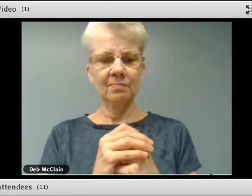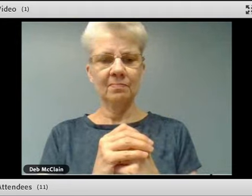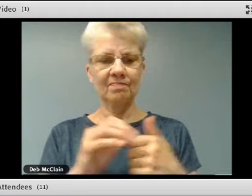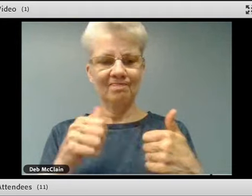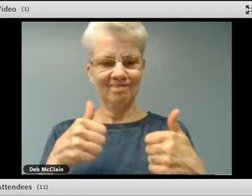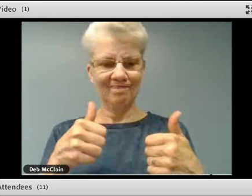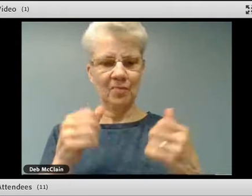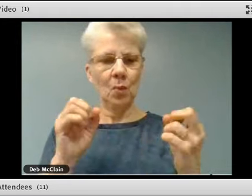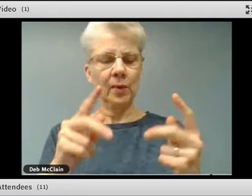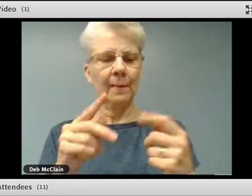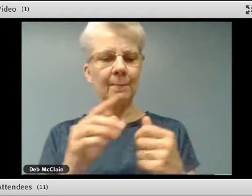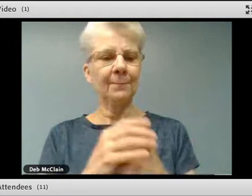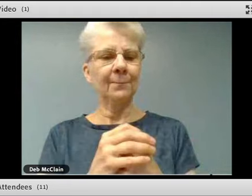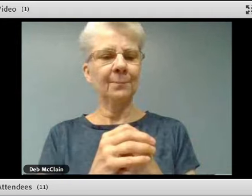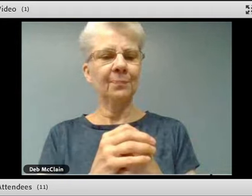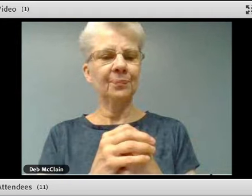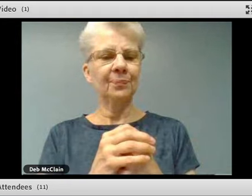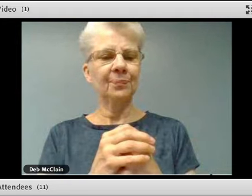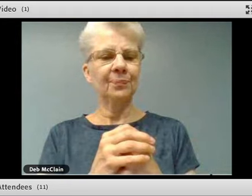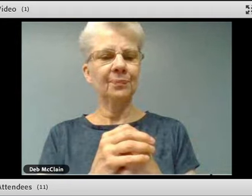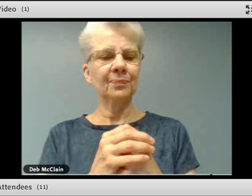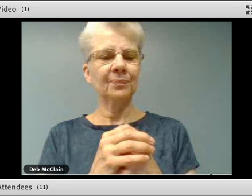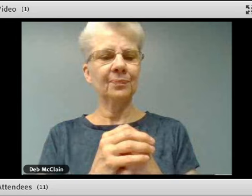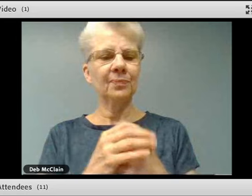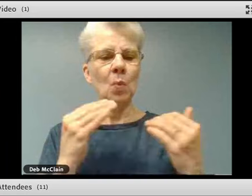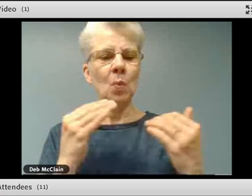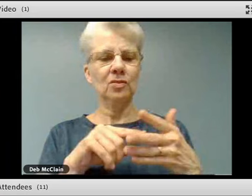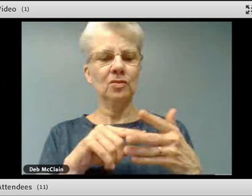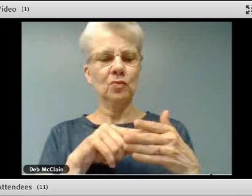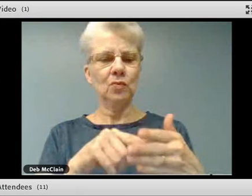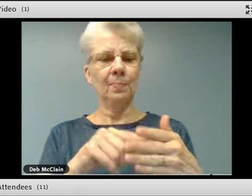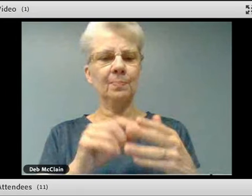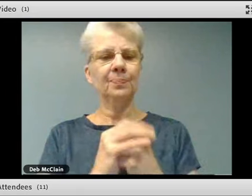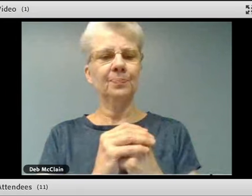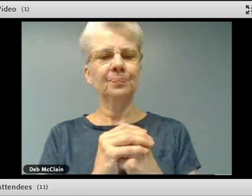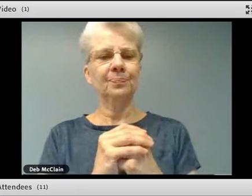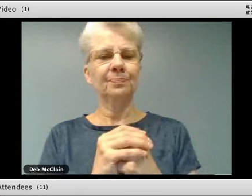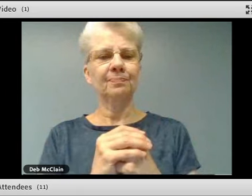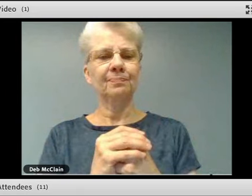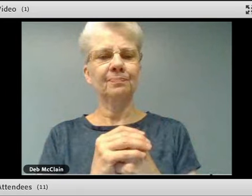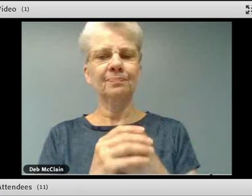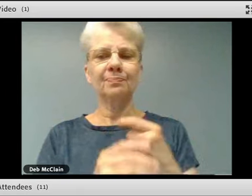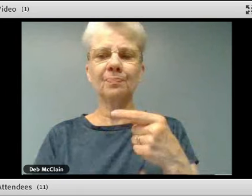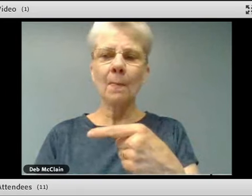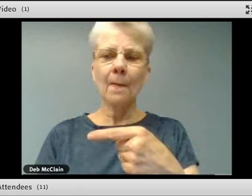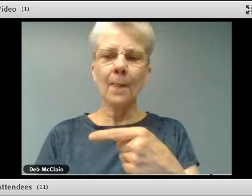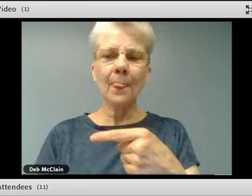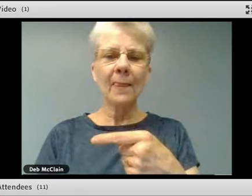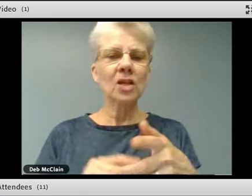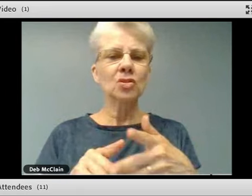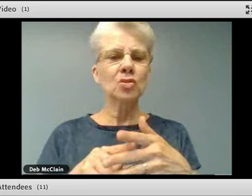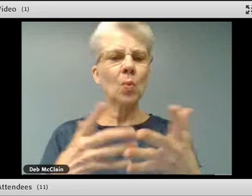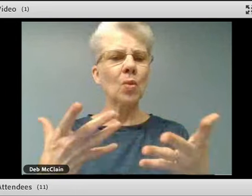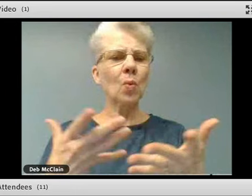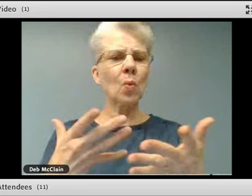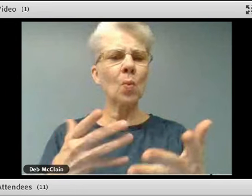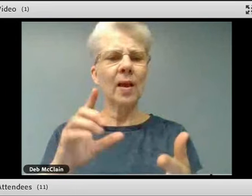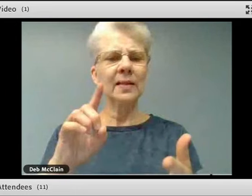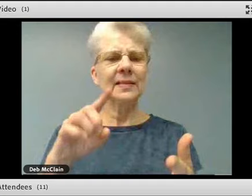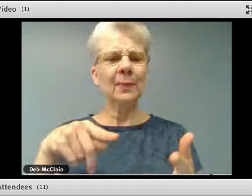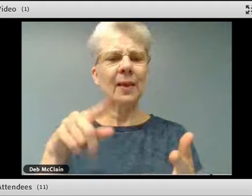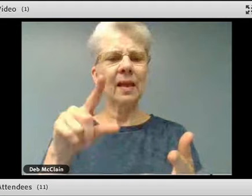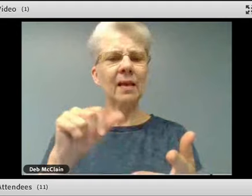Okay, perfect. Okay, so let's go ahead and get started. So first, let's start with what is